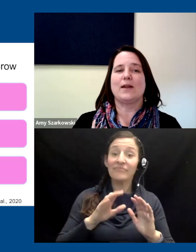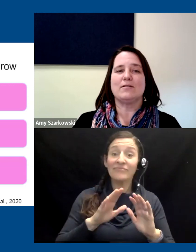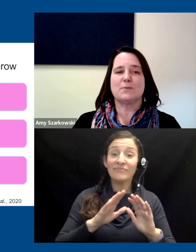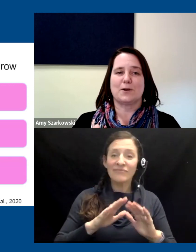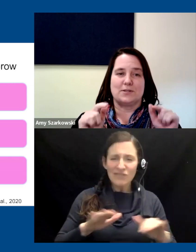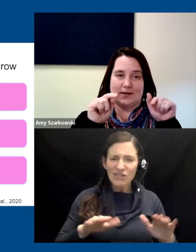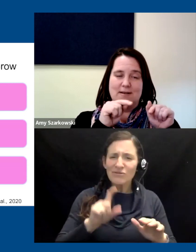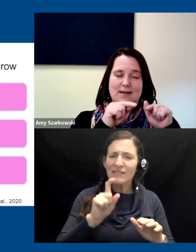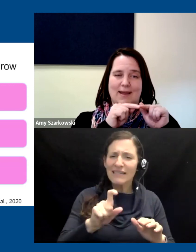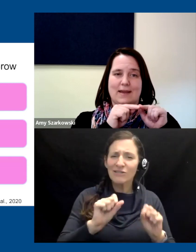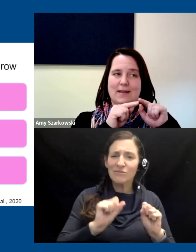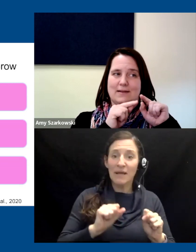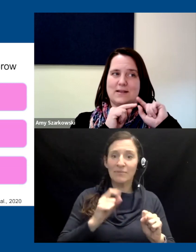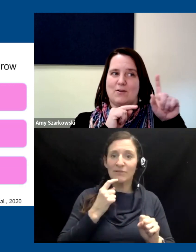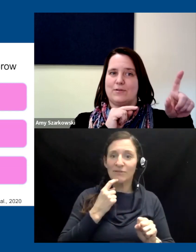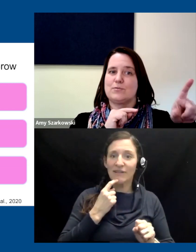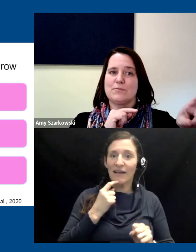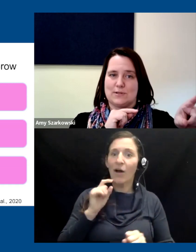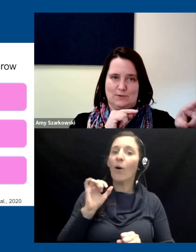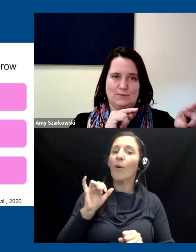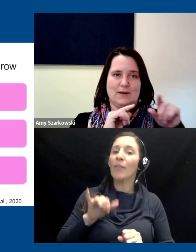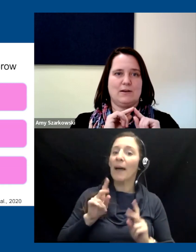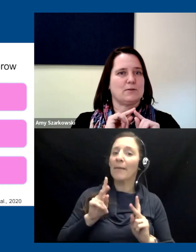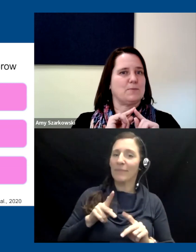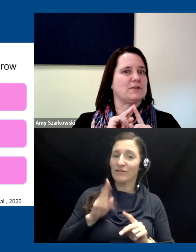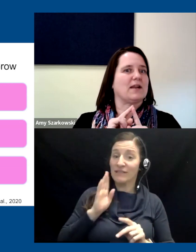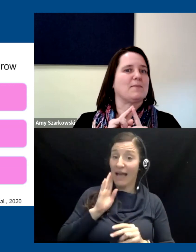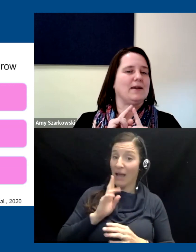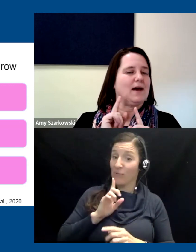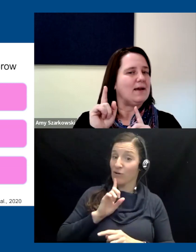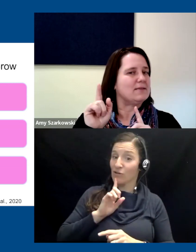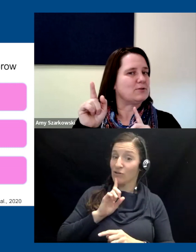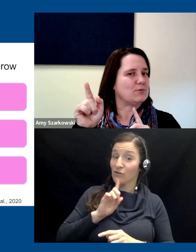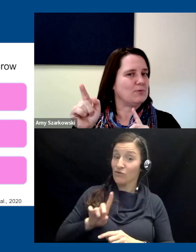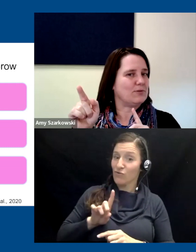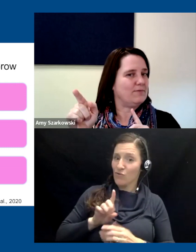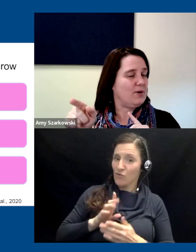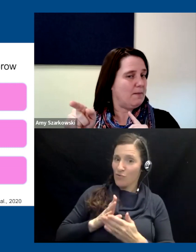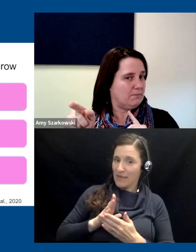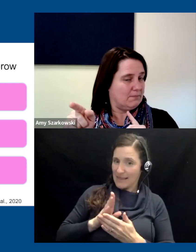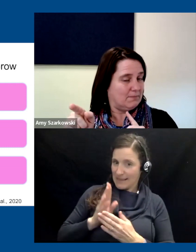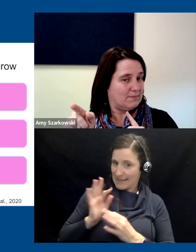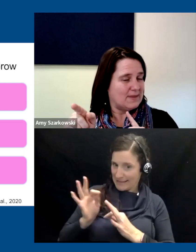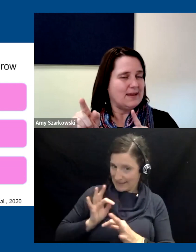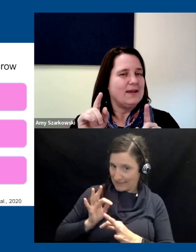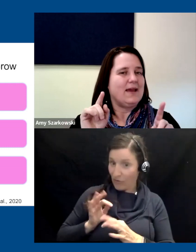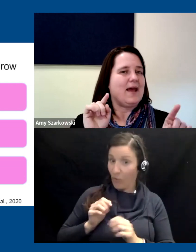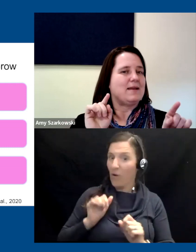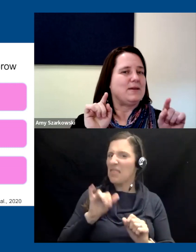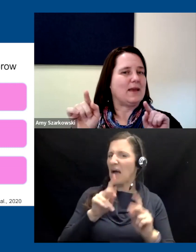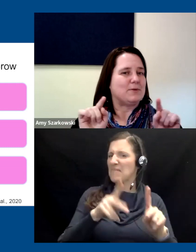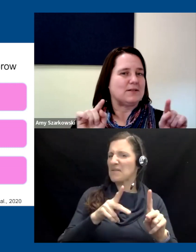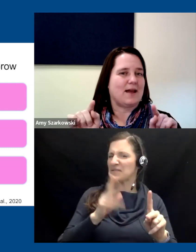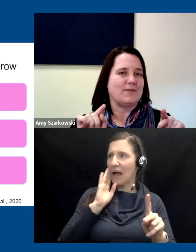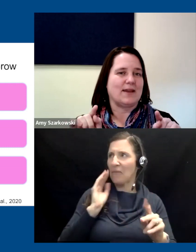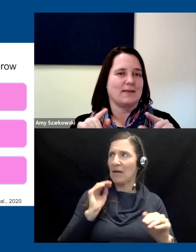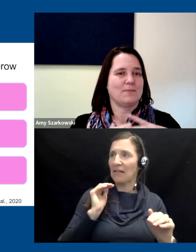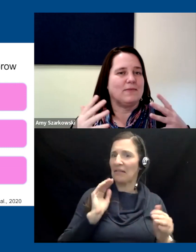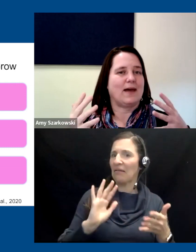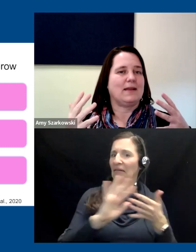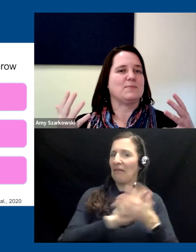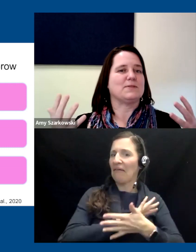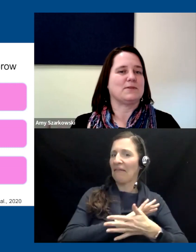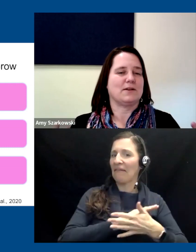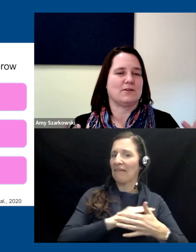say, oh, here's a person I can tell the truth to. Here's a person I might hide the truth from. And being able to navigate